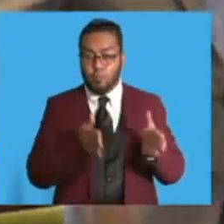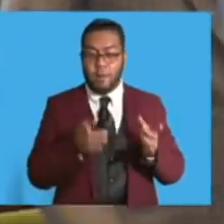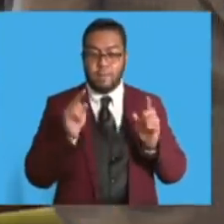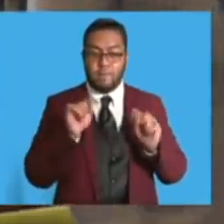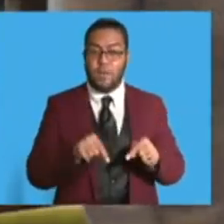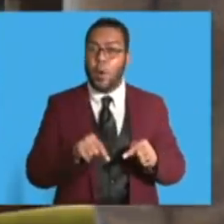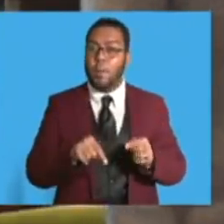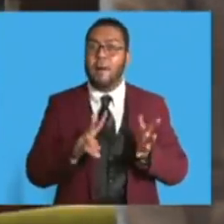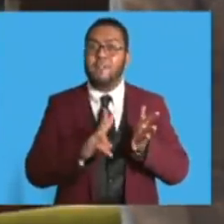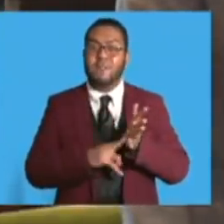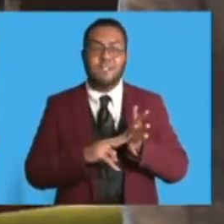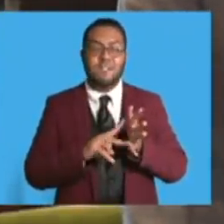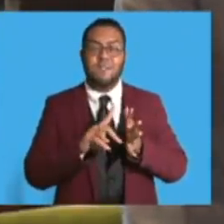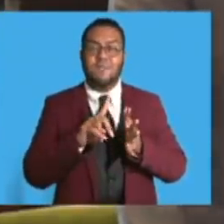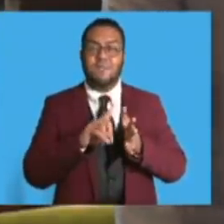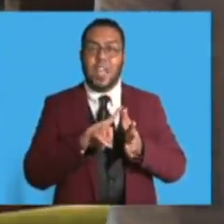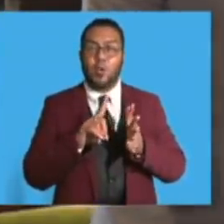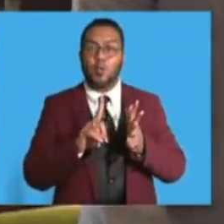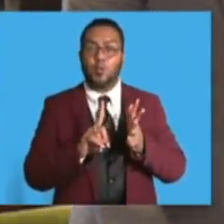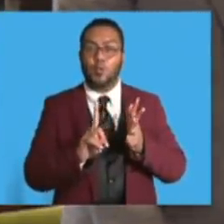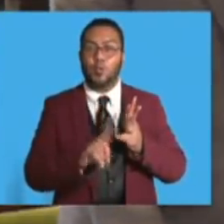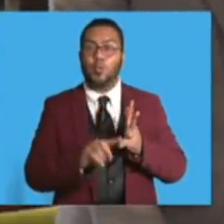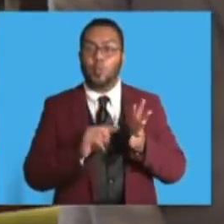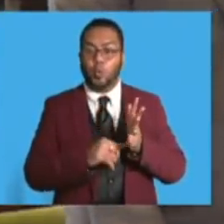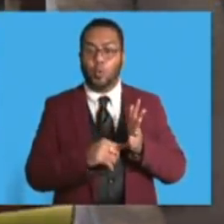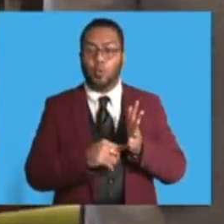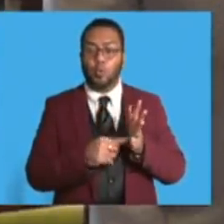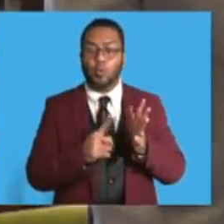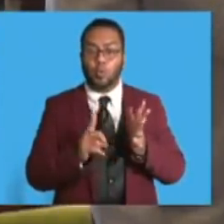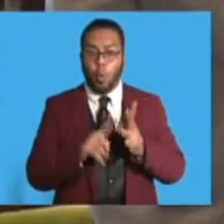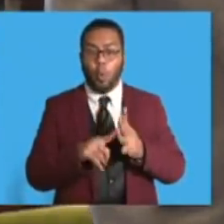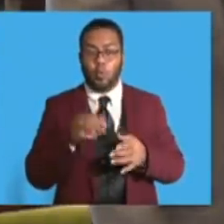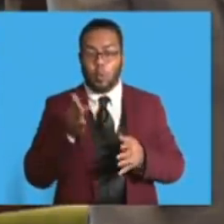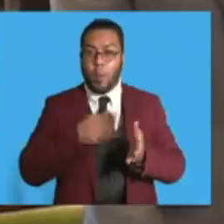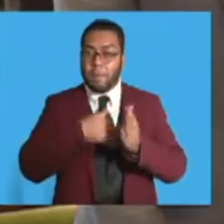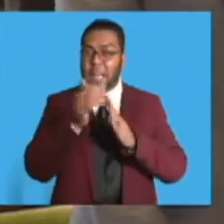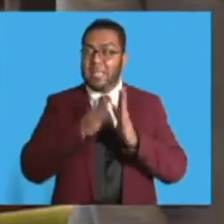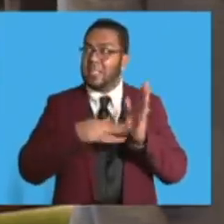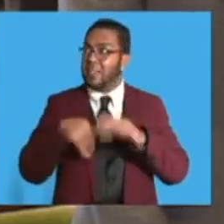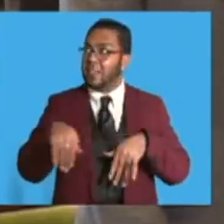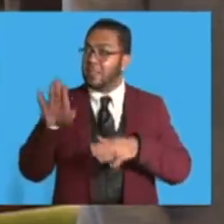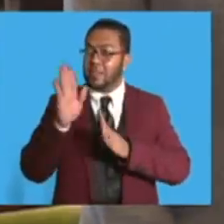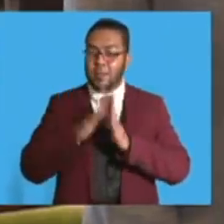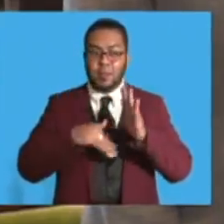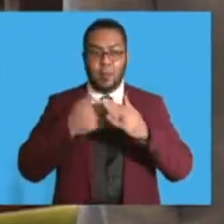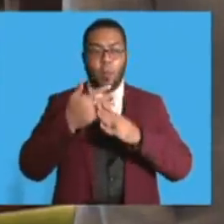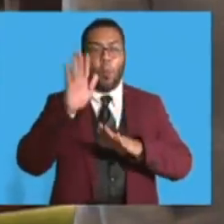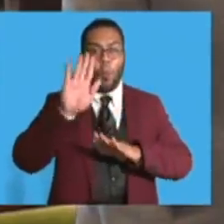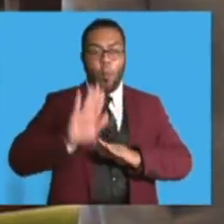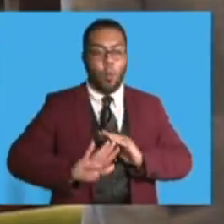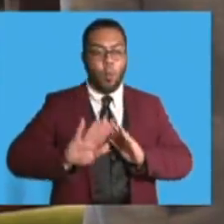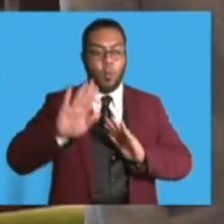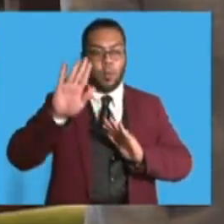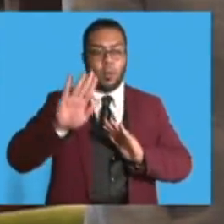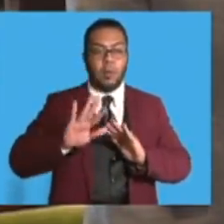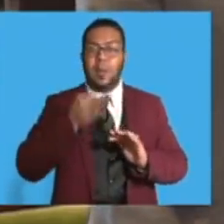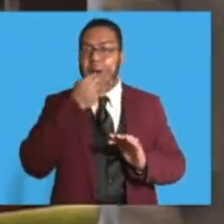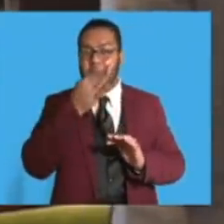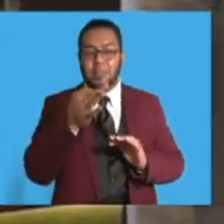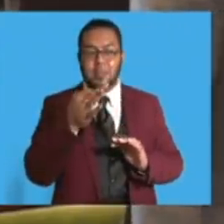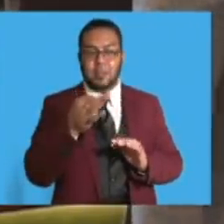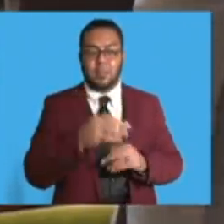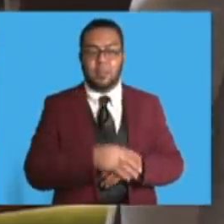from Bayuto to here, when we were painting these chambers, I had asked the people who were painting these